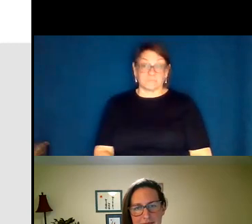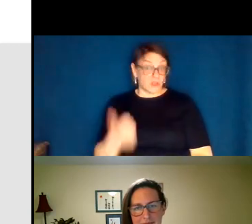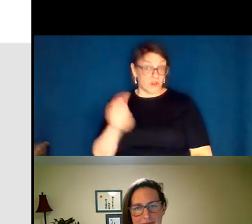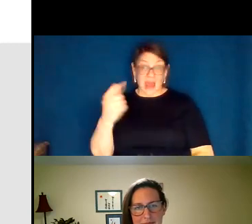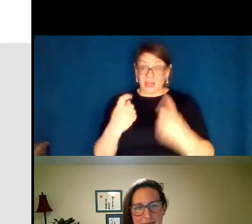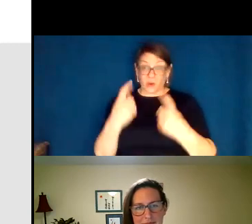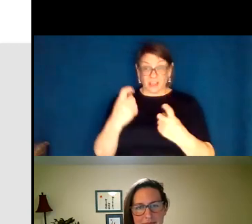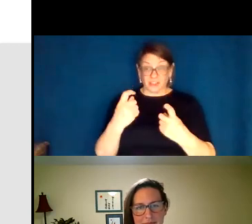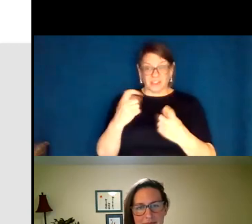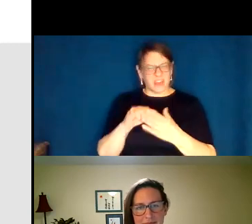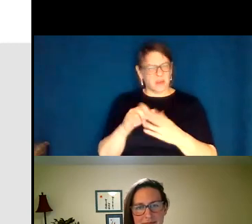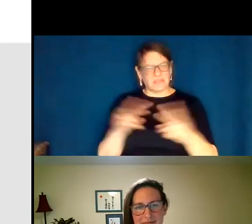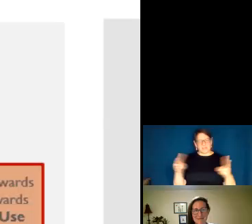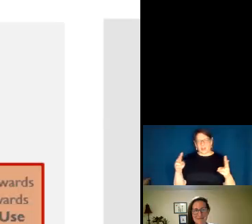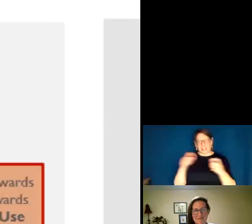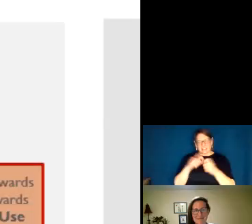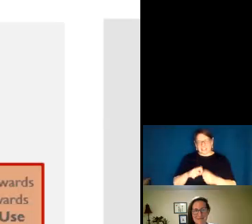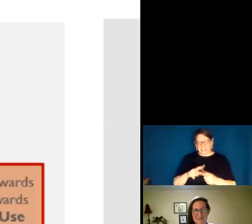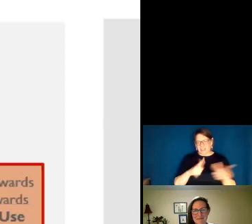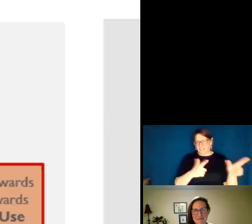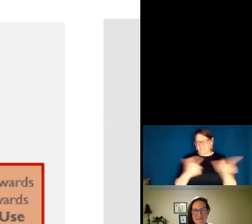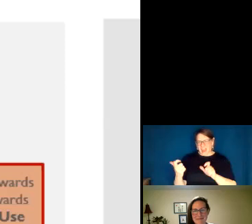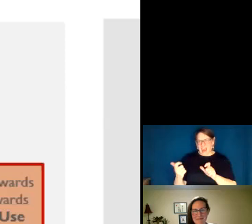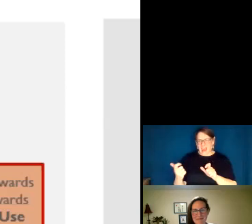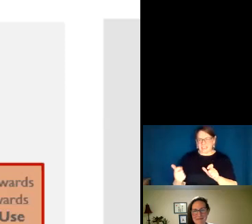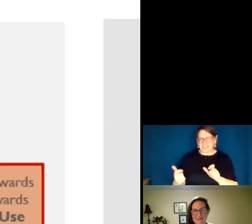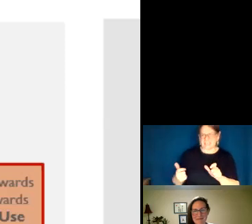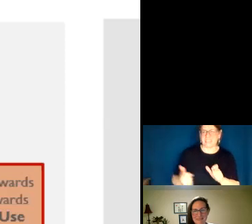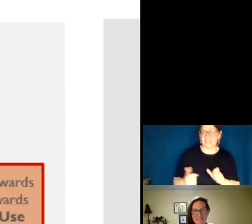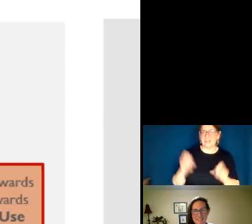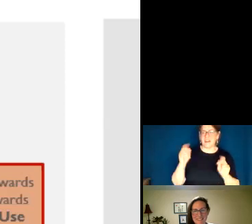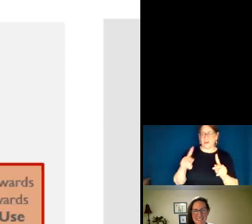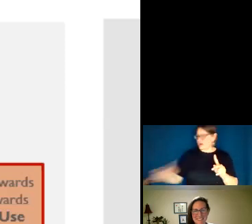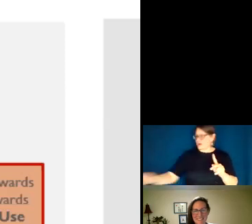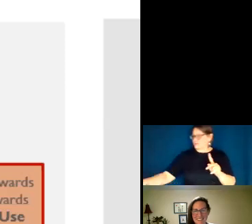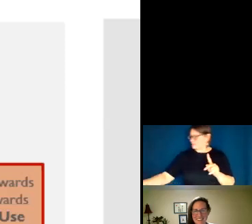questions? That was very detailed. That was perfect. Thank you. Okay, good.